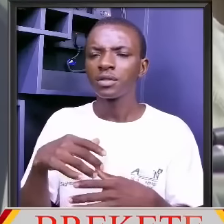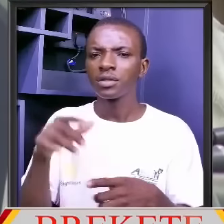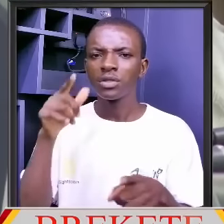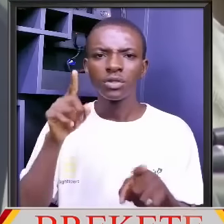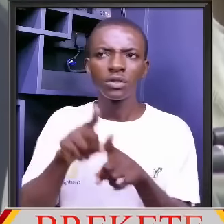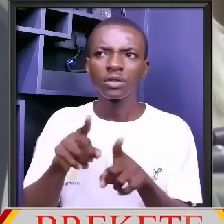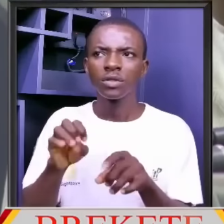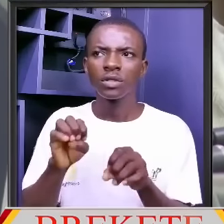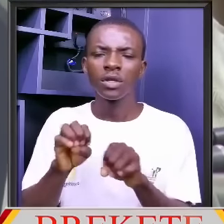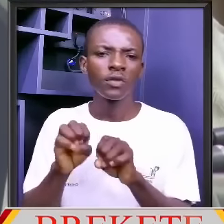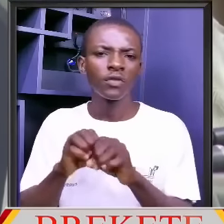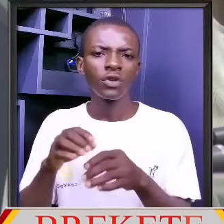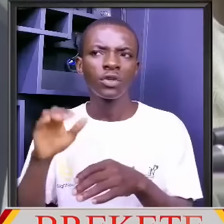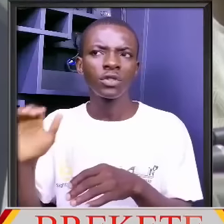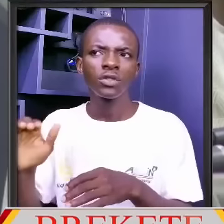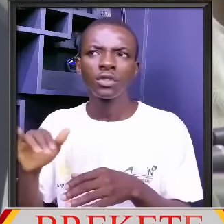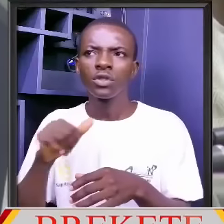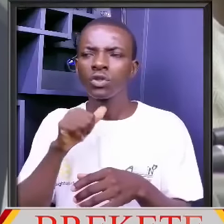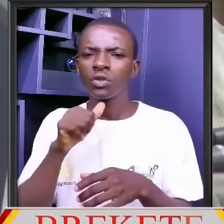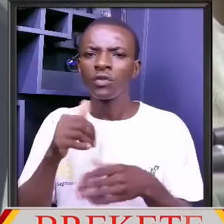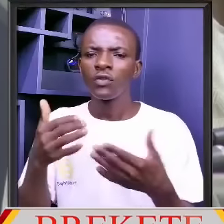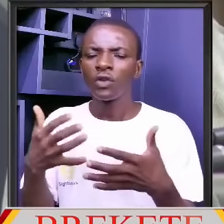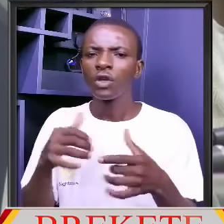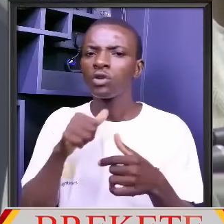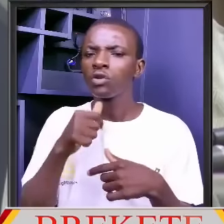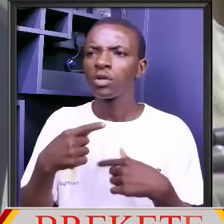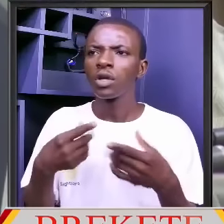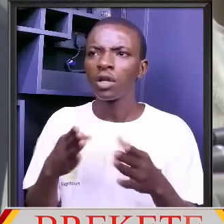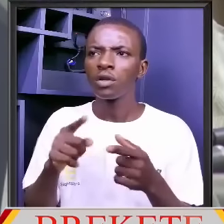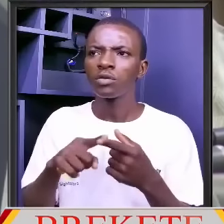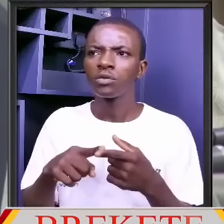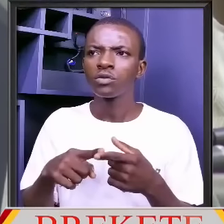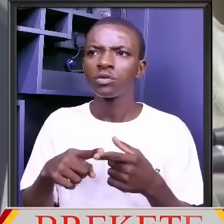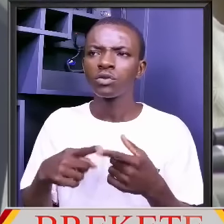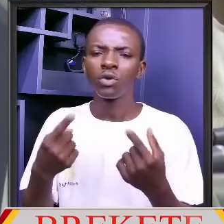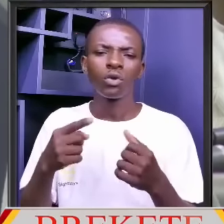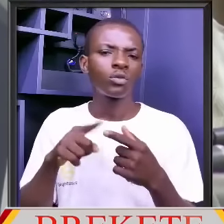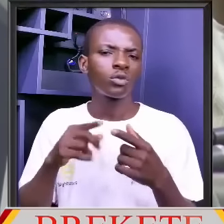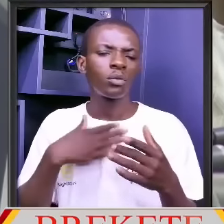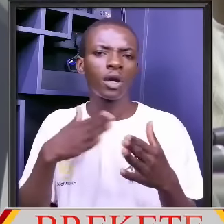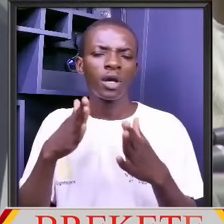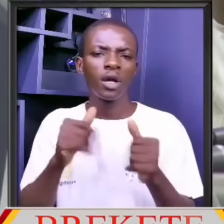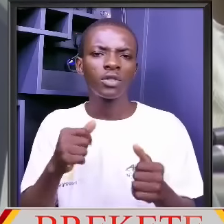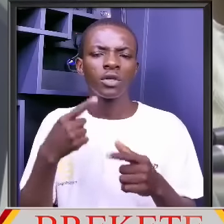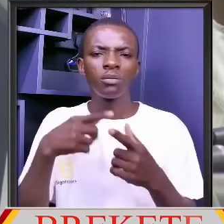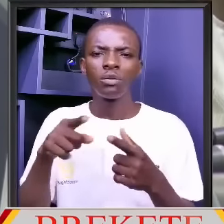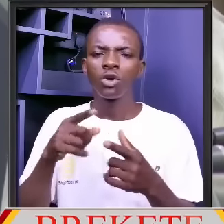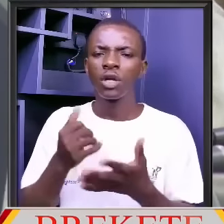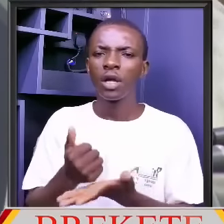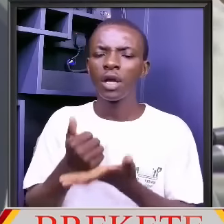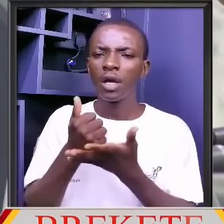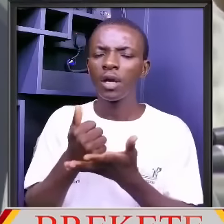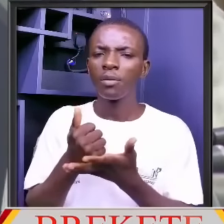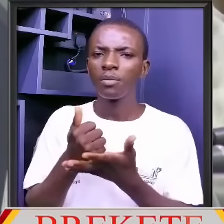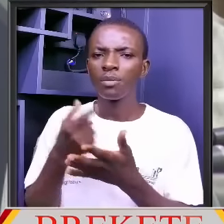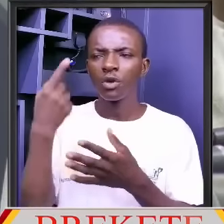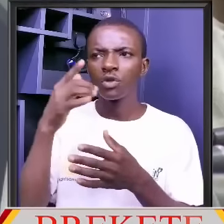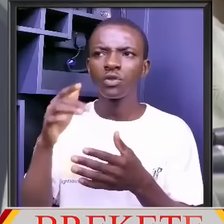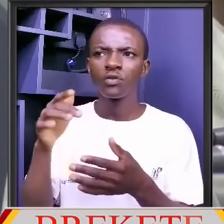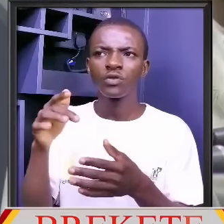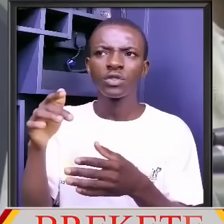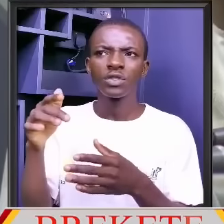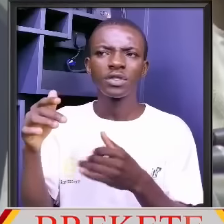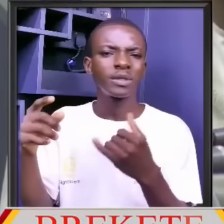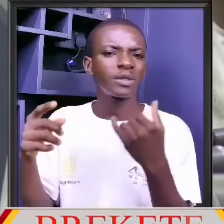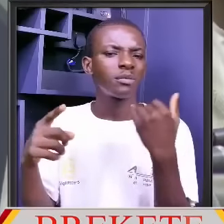there alive. Even the children say, fear not they let me tell the children may they come my house. But I they help them. Because of torture, we